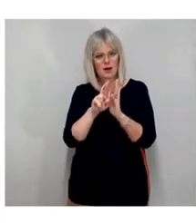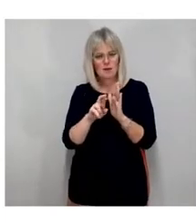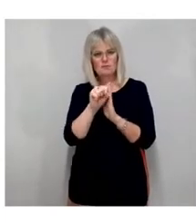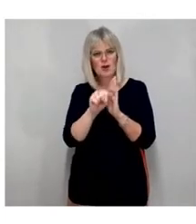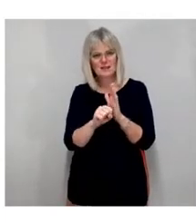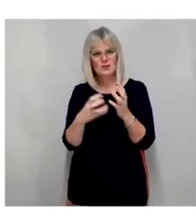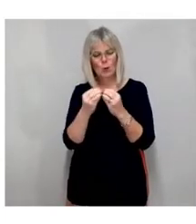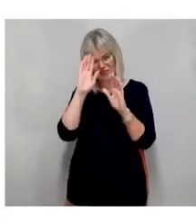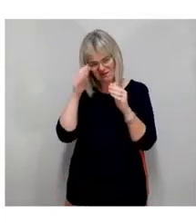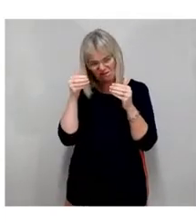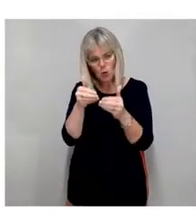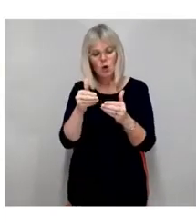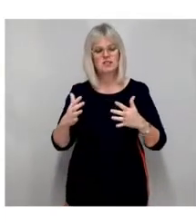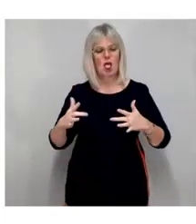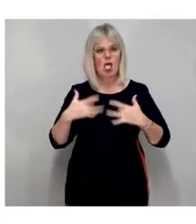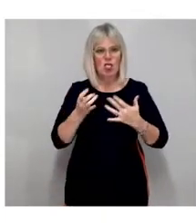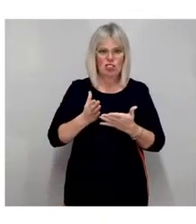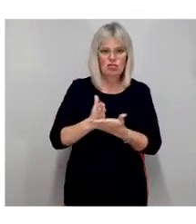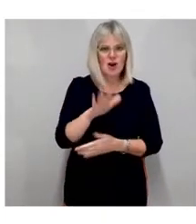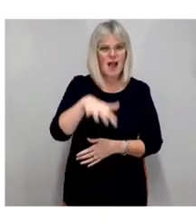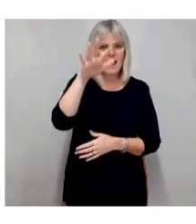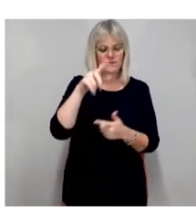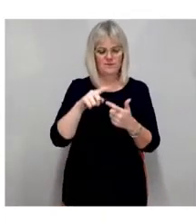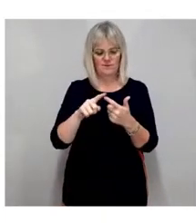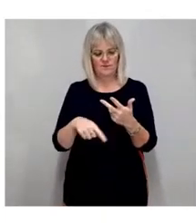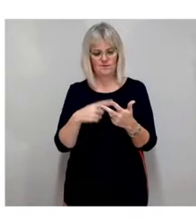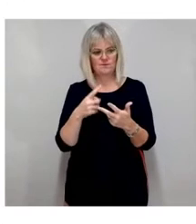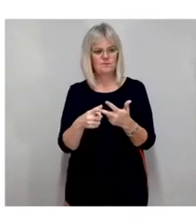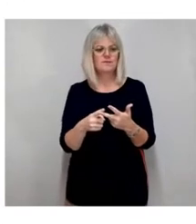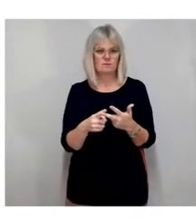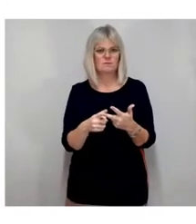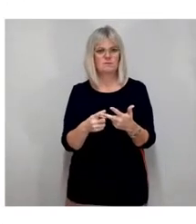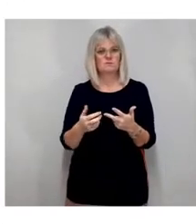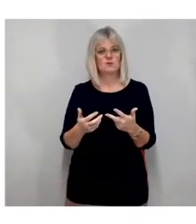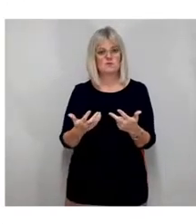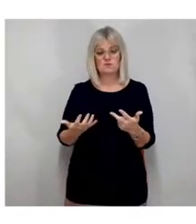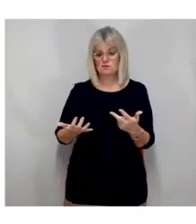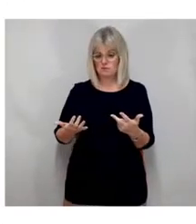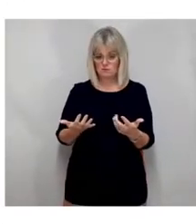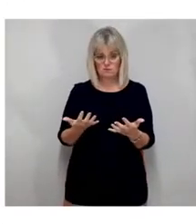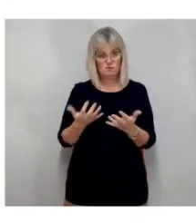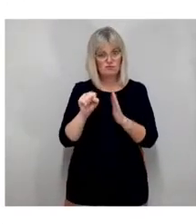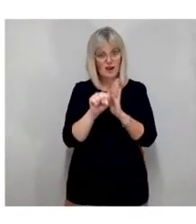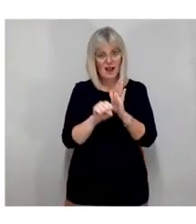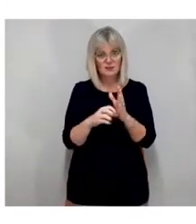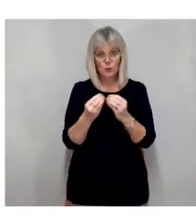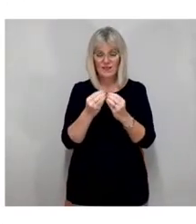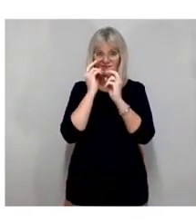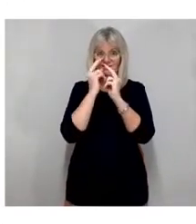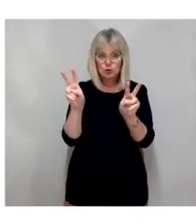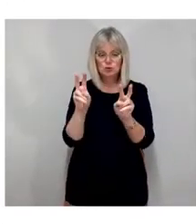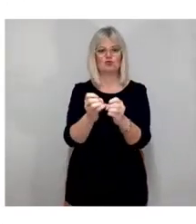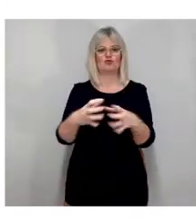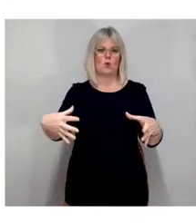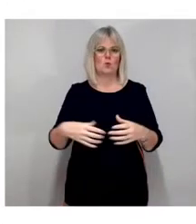creating an environment at Unilever where everyone thrives. We have gone out publicly and said we want to be a